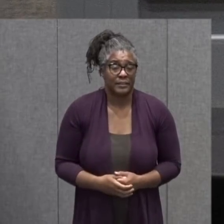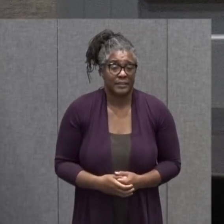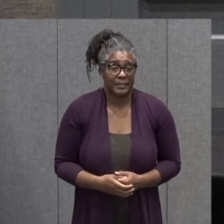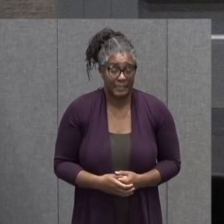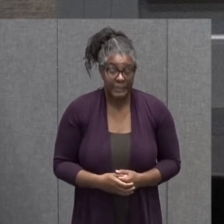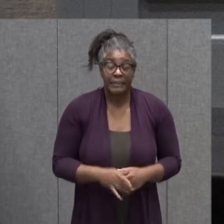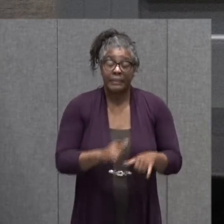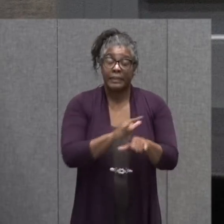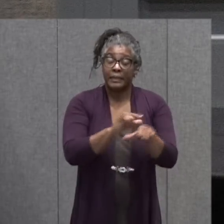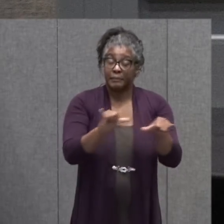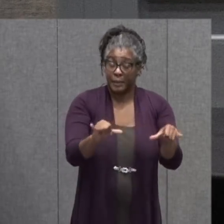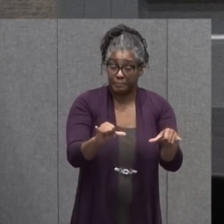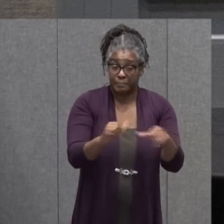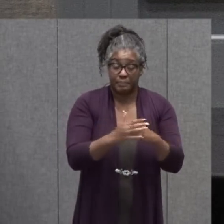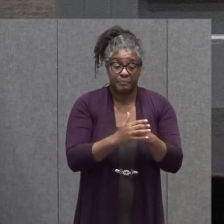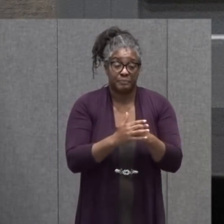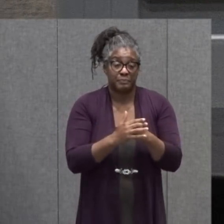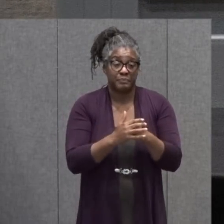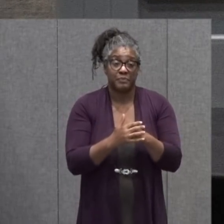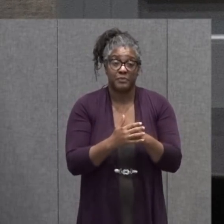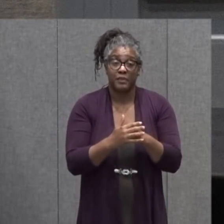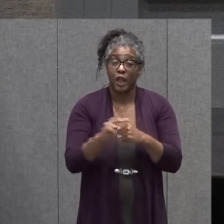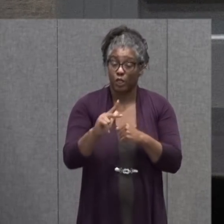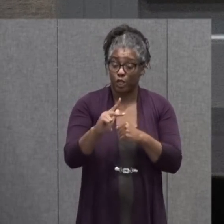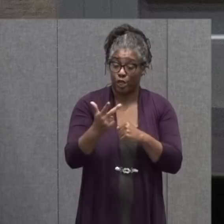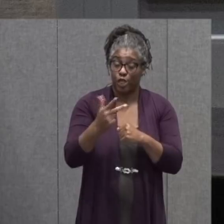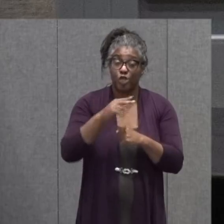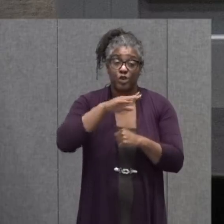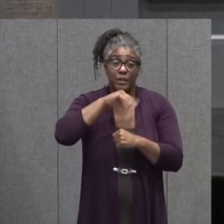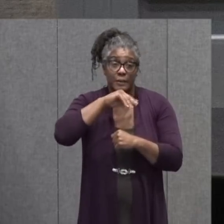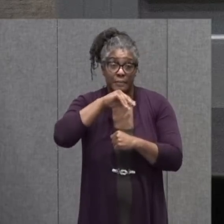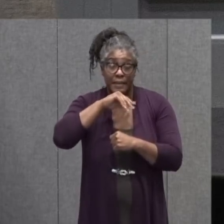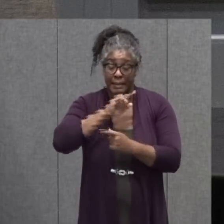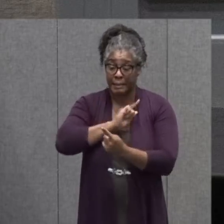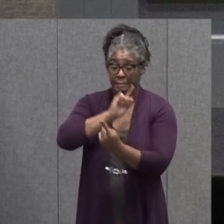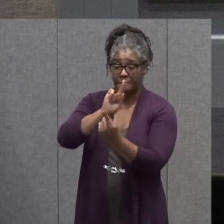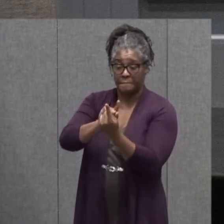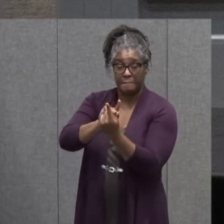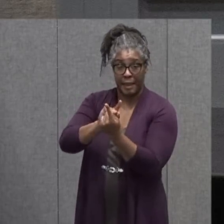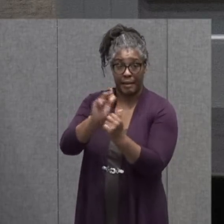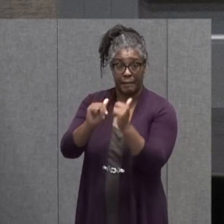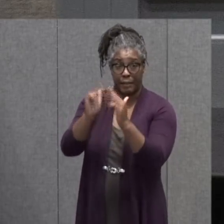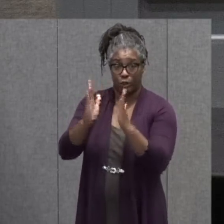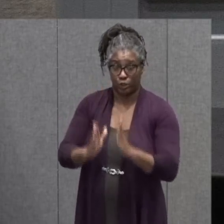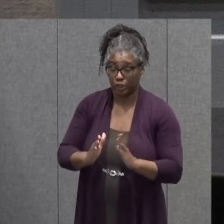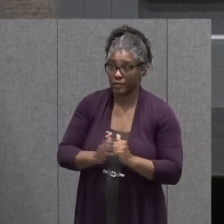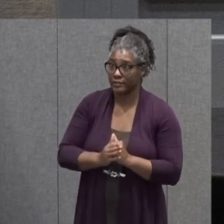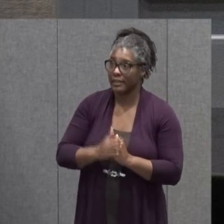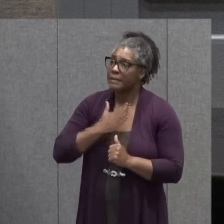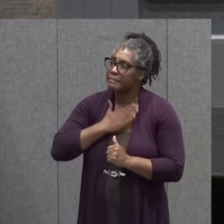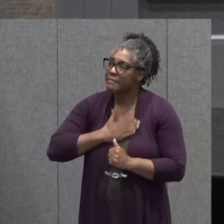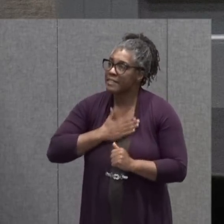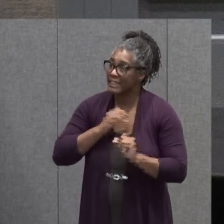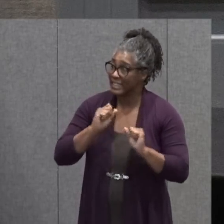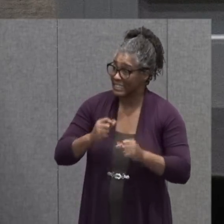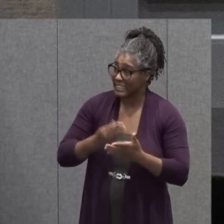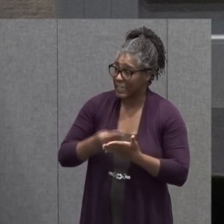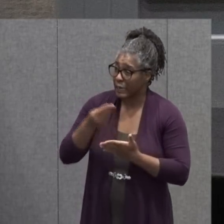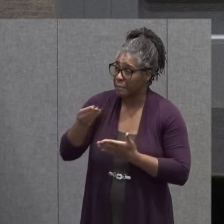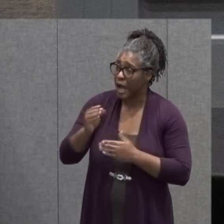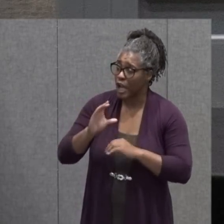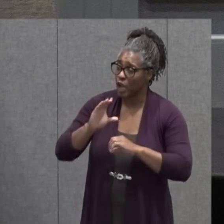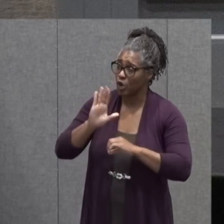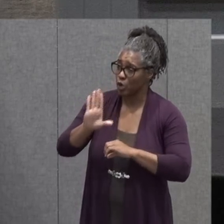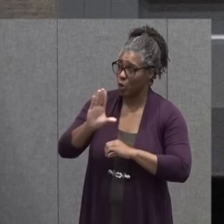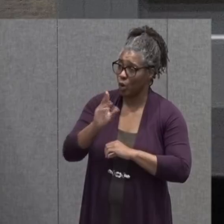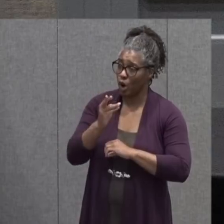Meanwhile, the third little pig had met a builder. "Please, may I buy some of your bricks to build my house?"